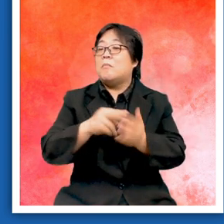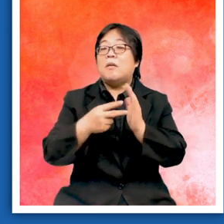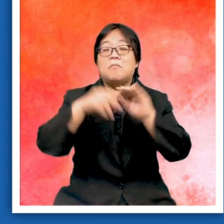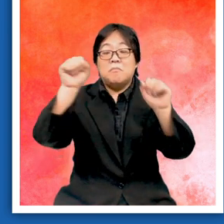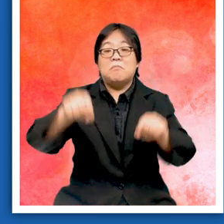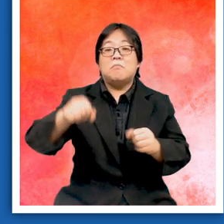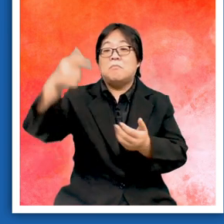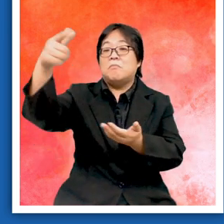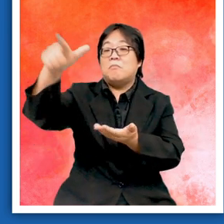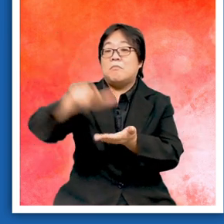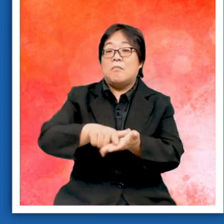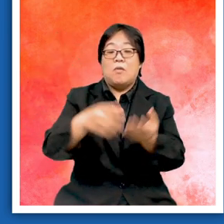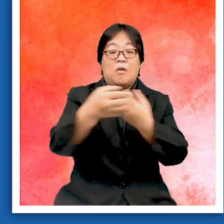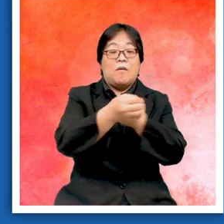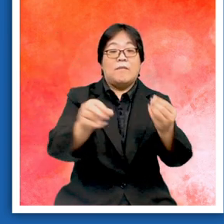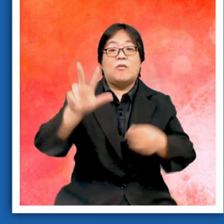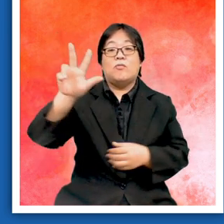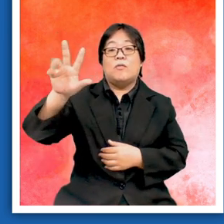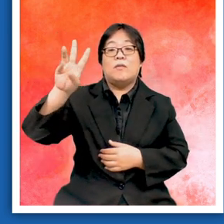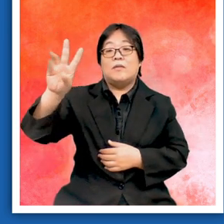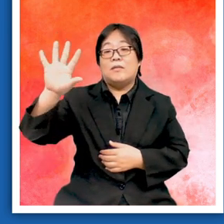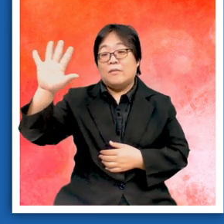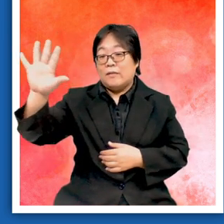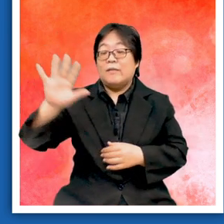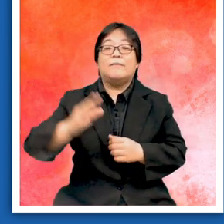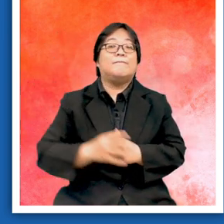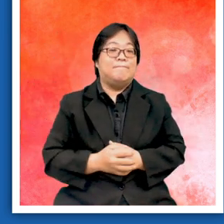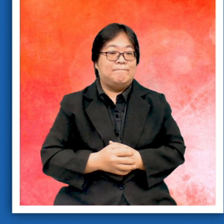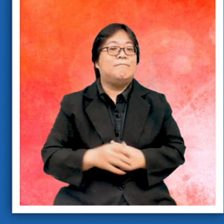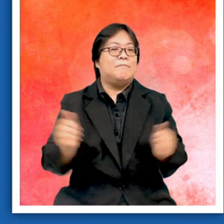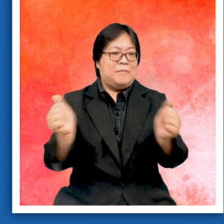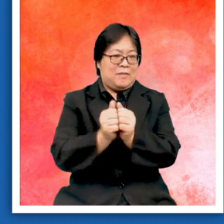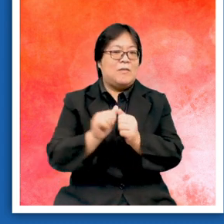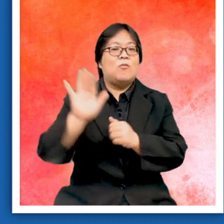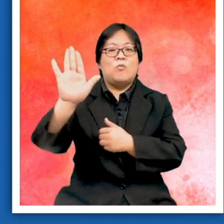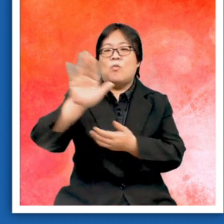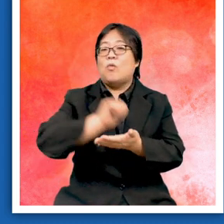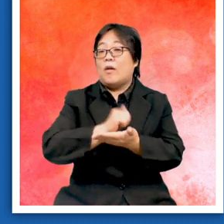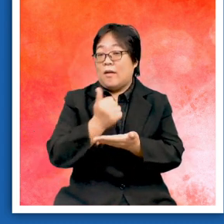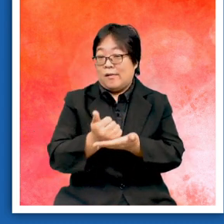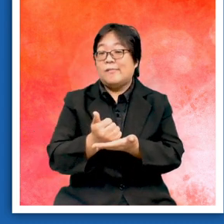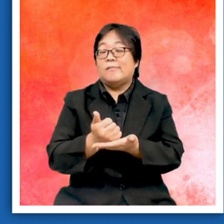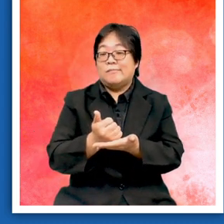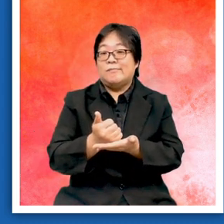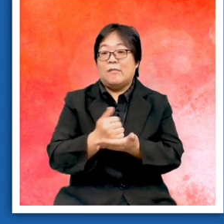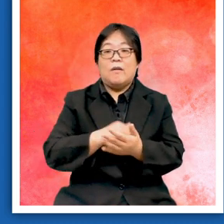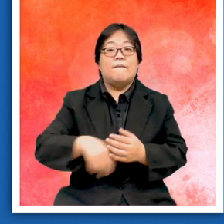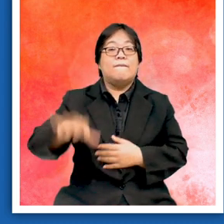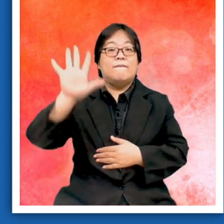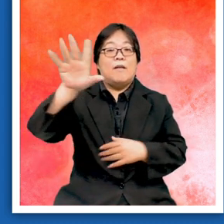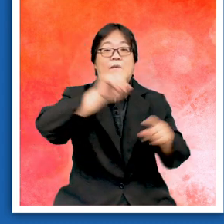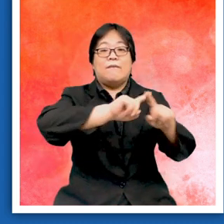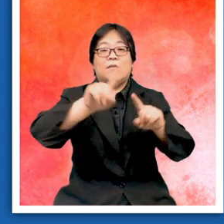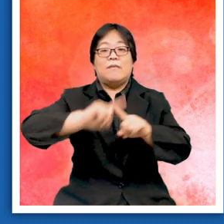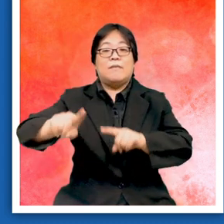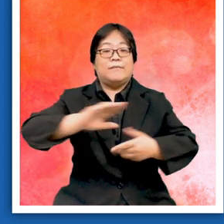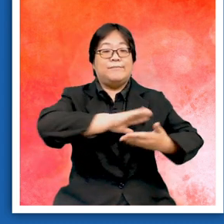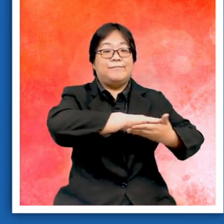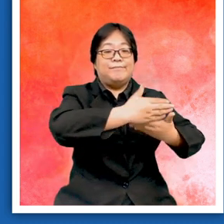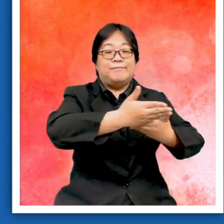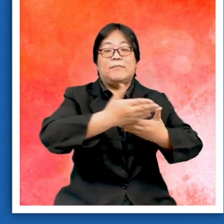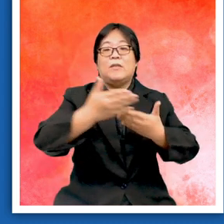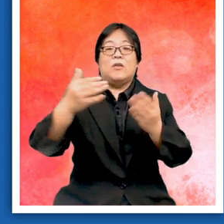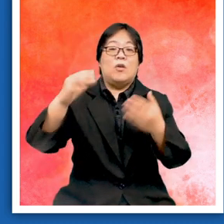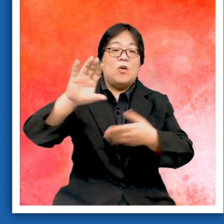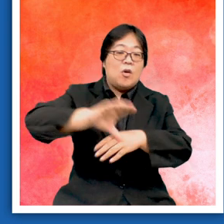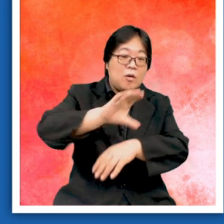install Office 365 with your account to 5 different computers. The